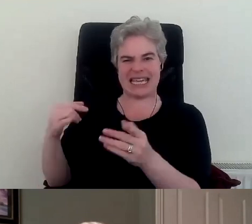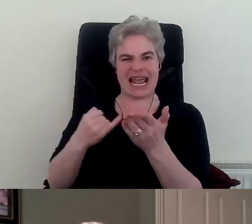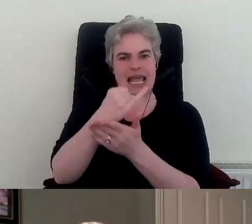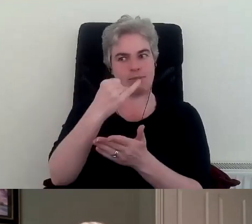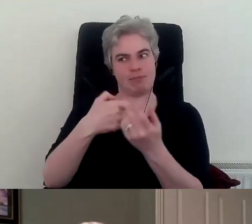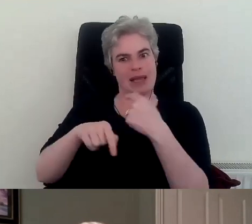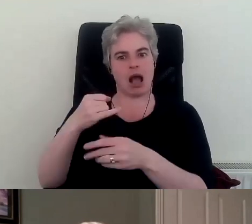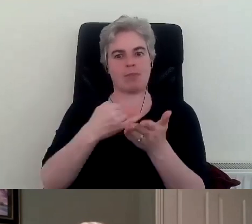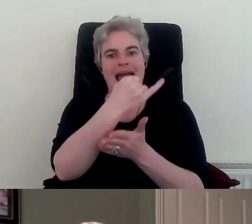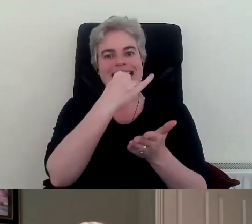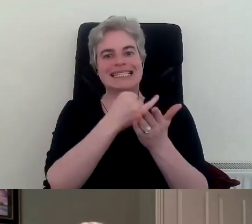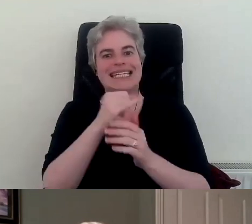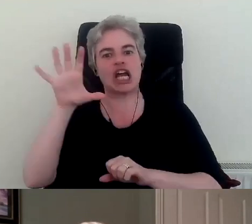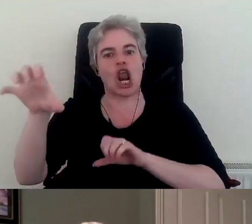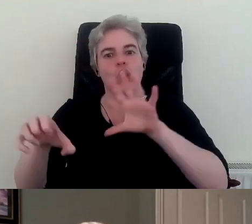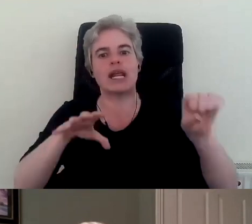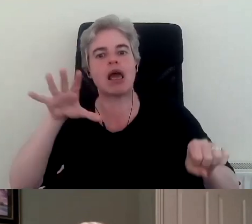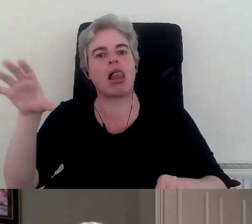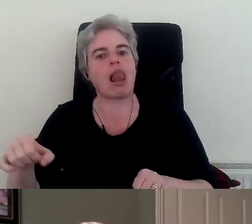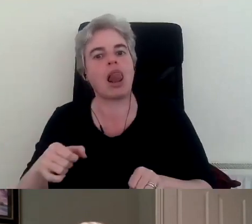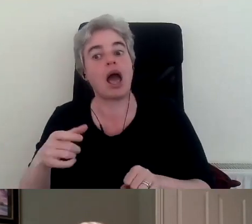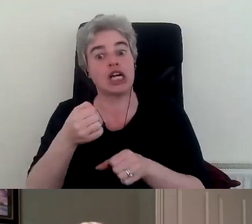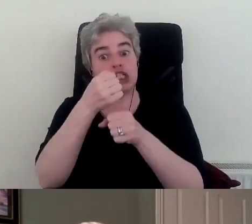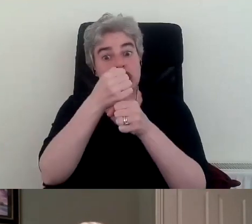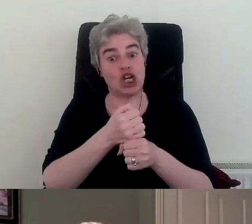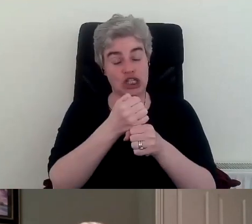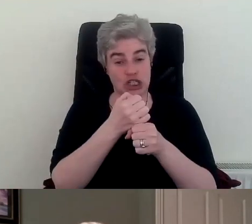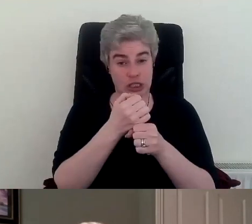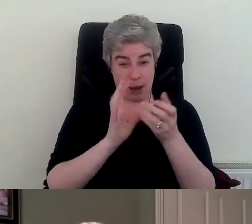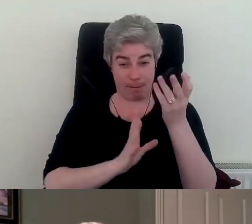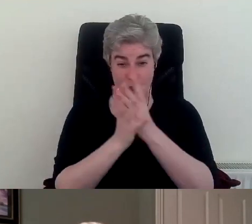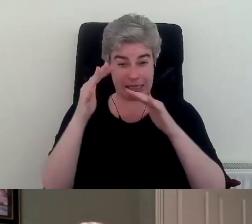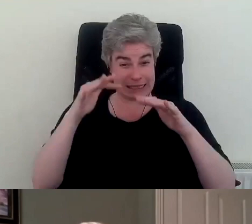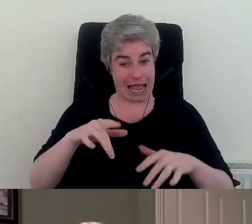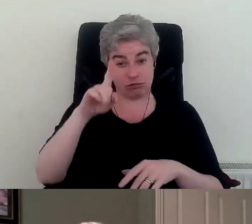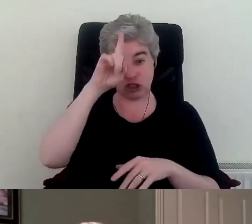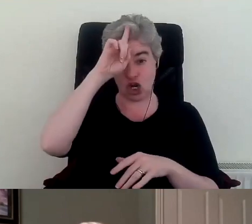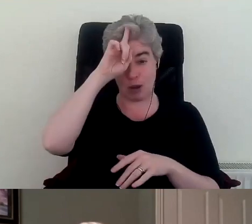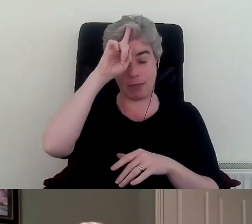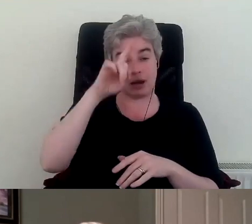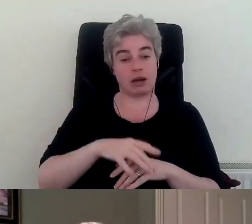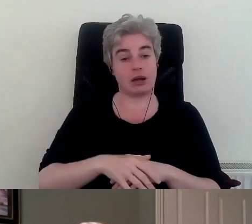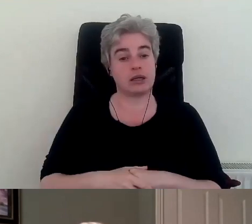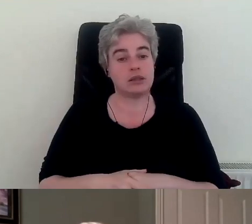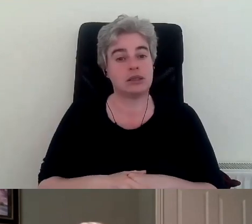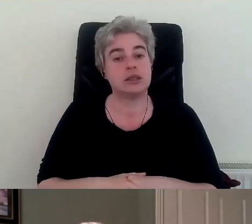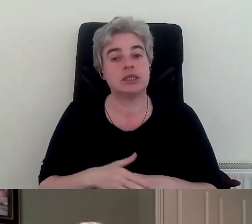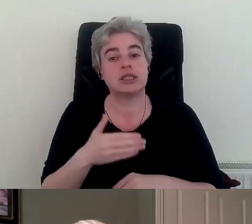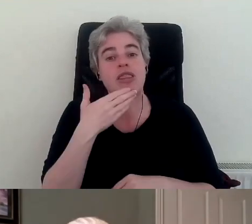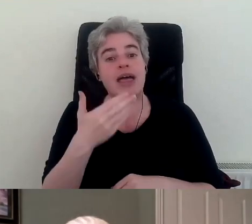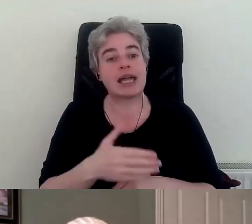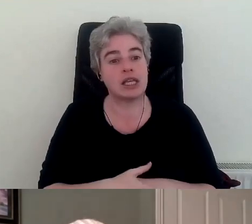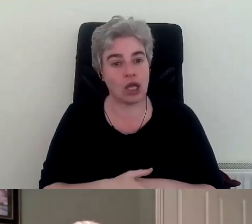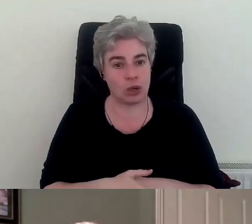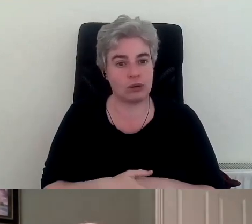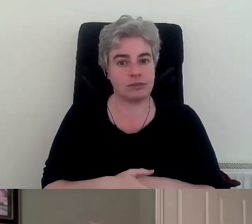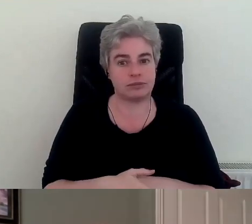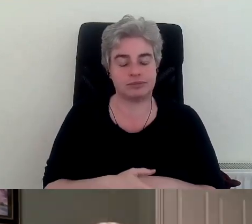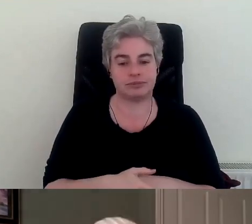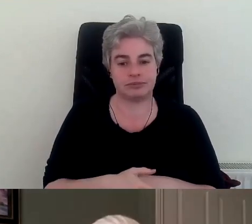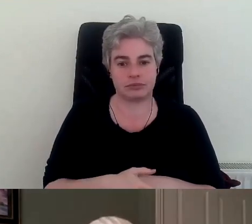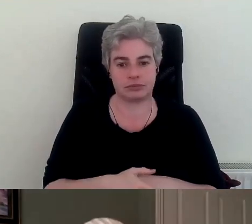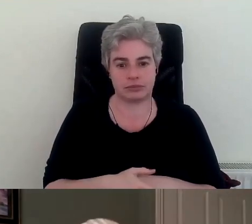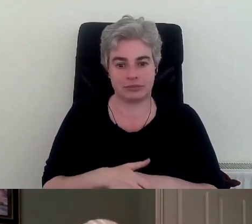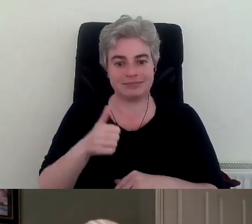anti-colonial, and the churches were burnt down by Germans and that kind of thing. Yeah, anyway, sorry, thank you. Yeah, thank you. Thank you. No,